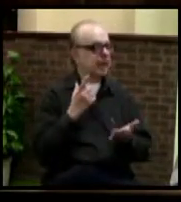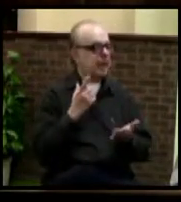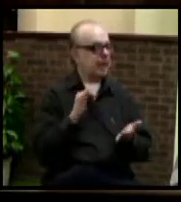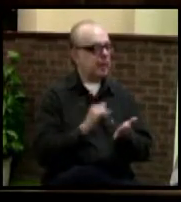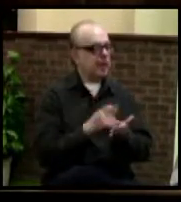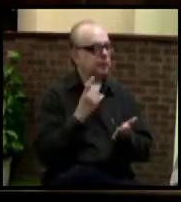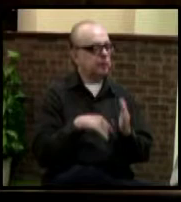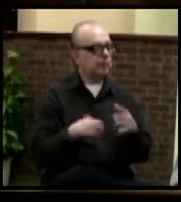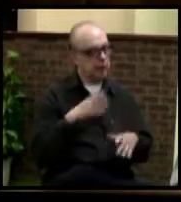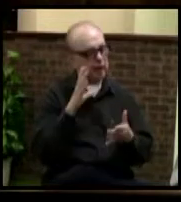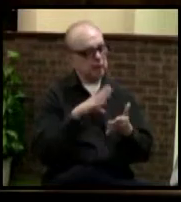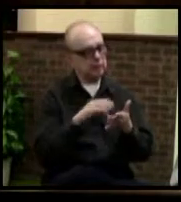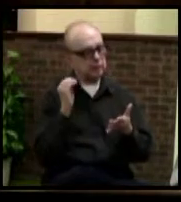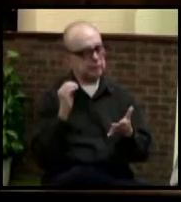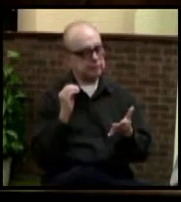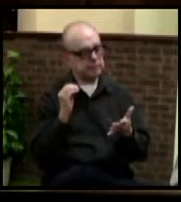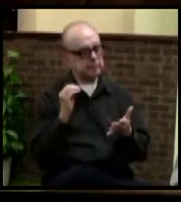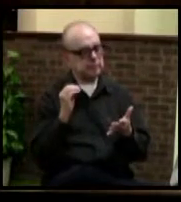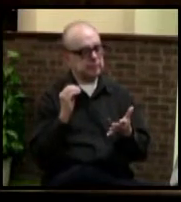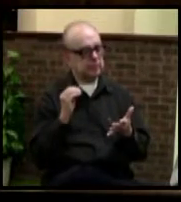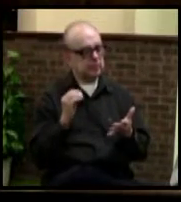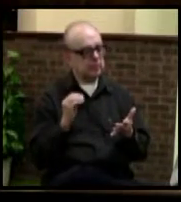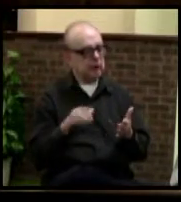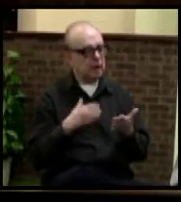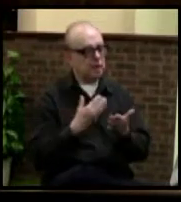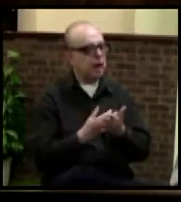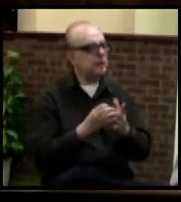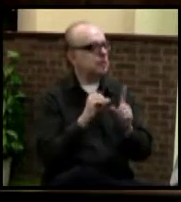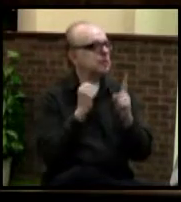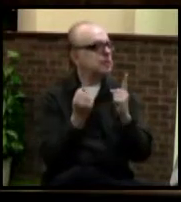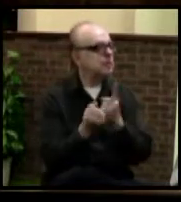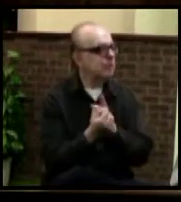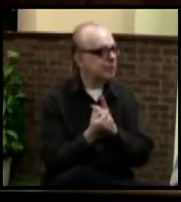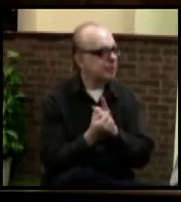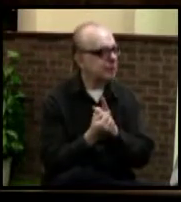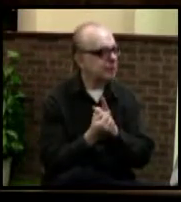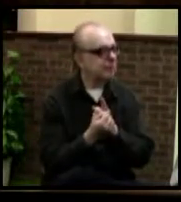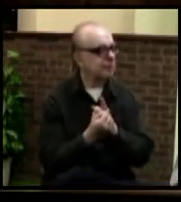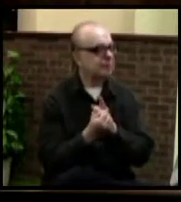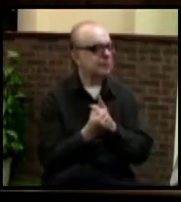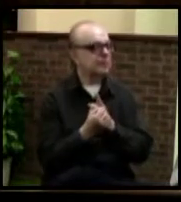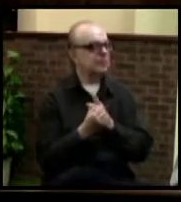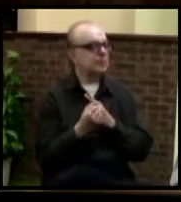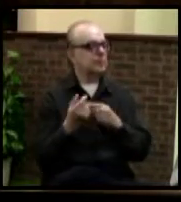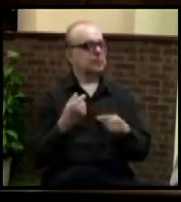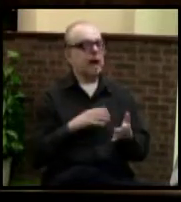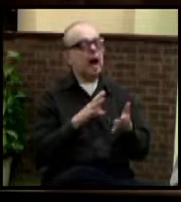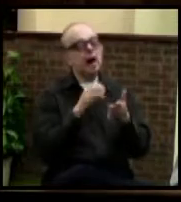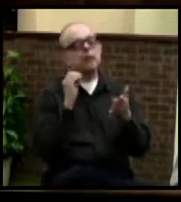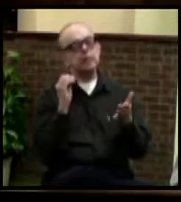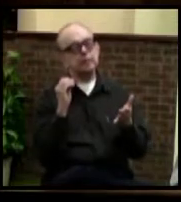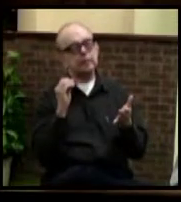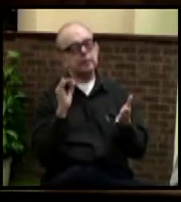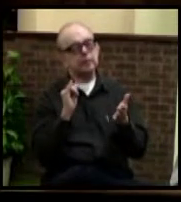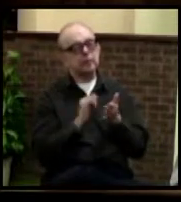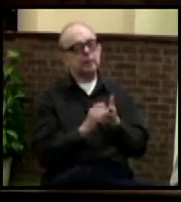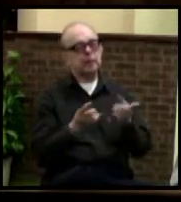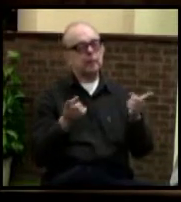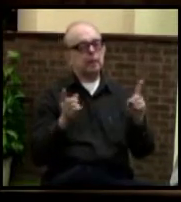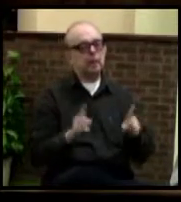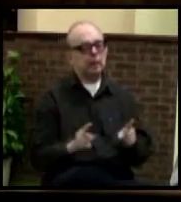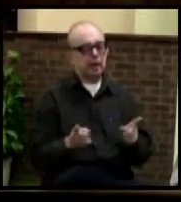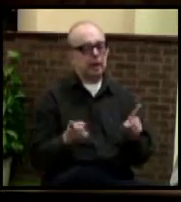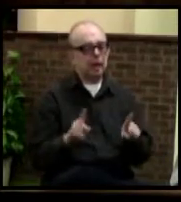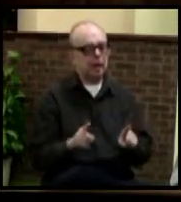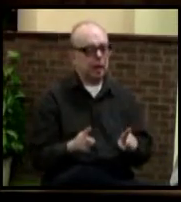I learned. And he says, and when I hit those circumstances, he says, I learned that